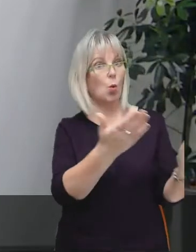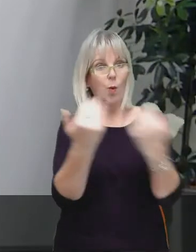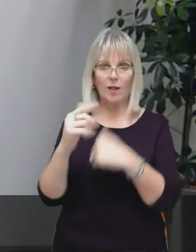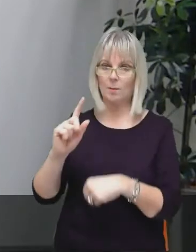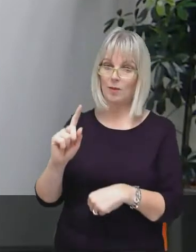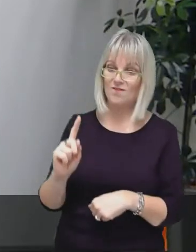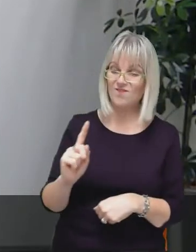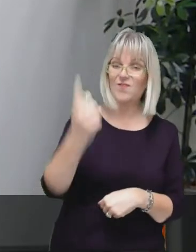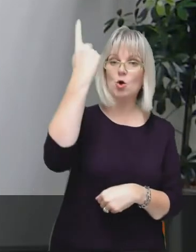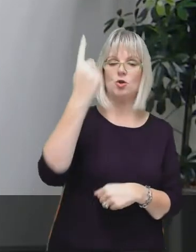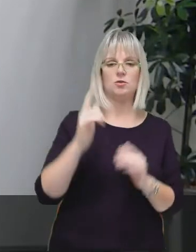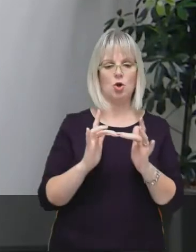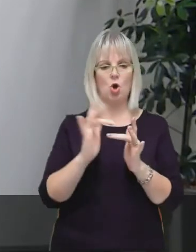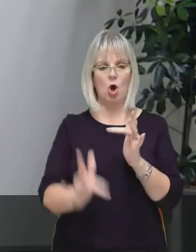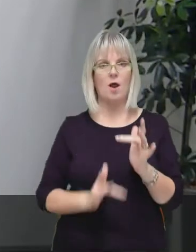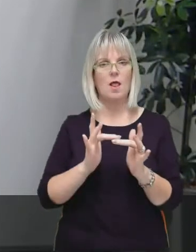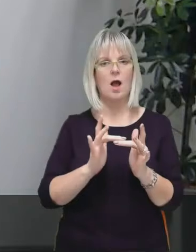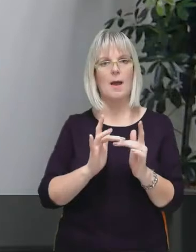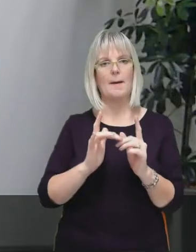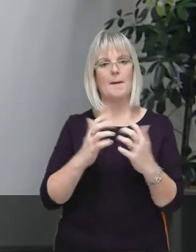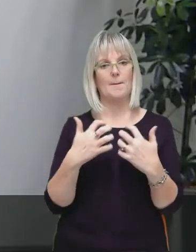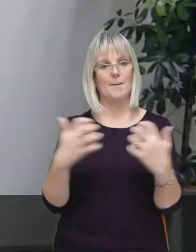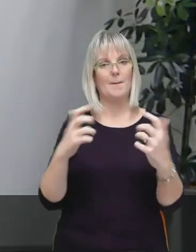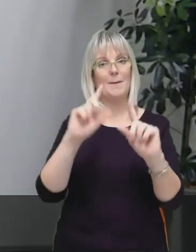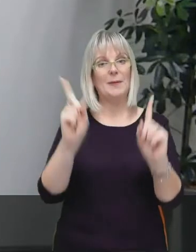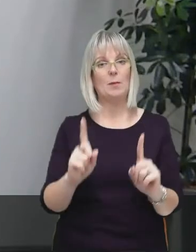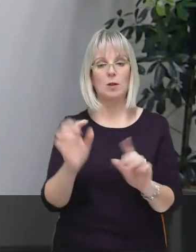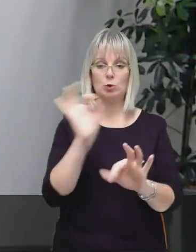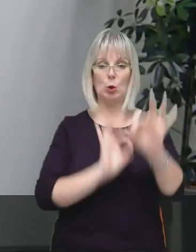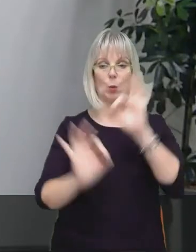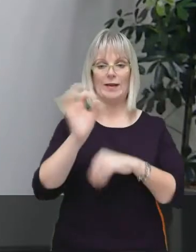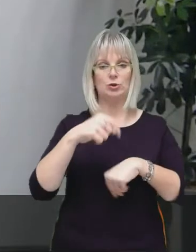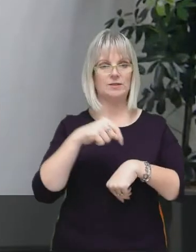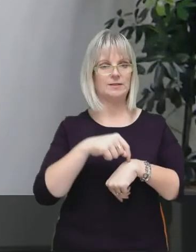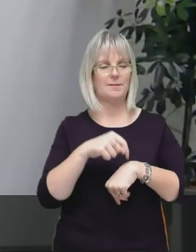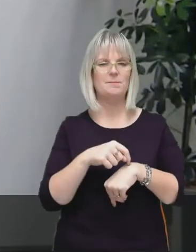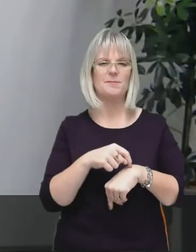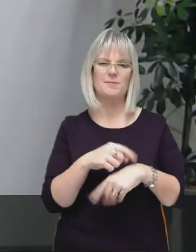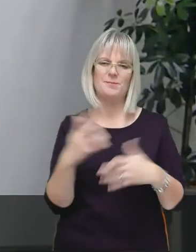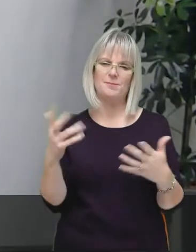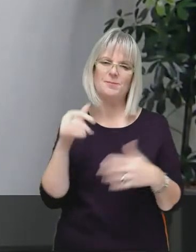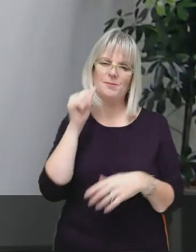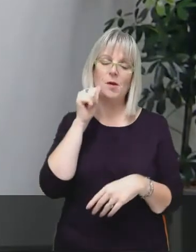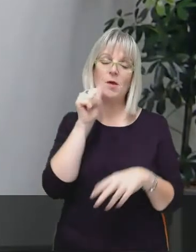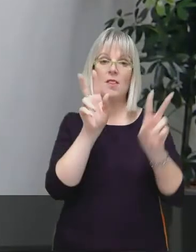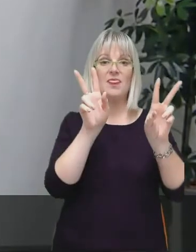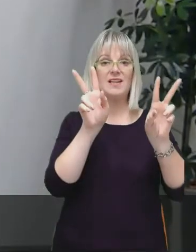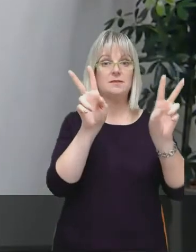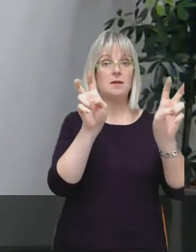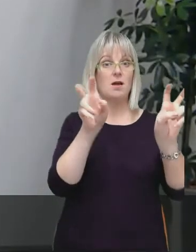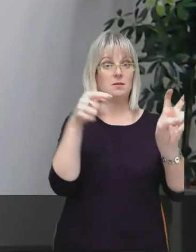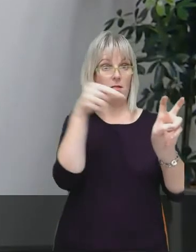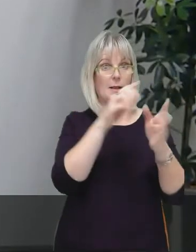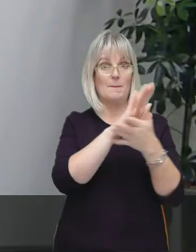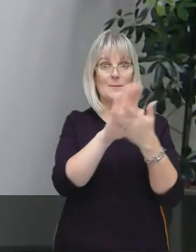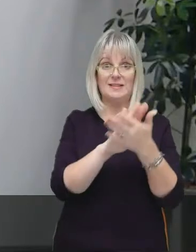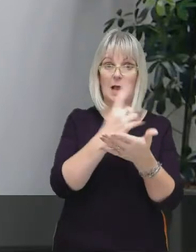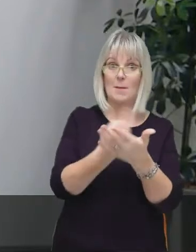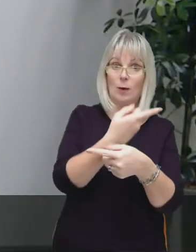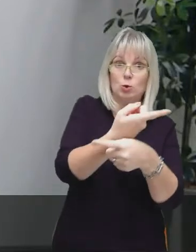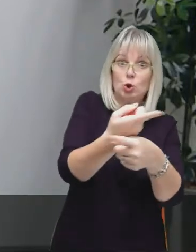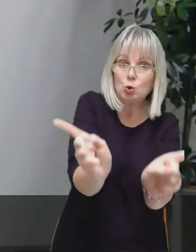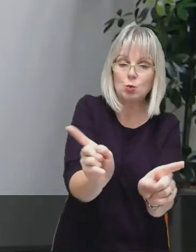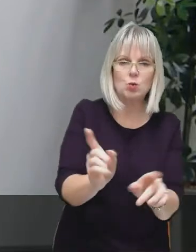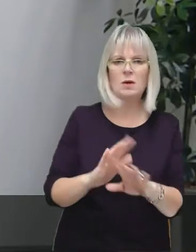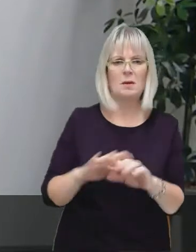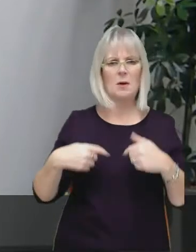Time. This event, as the title suggests, is about you rather than me. It's your